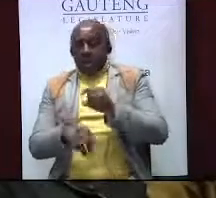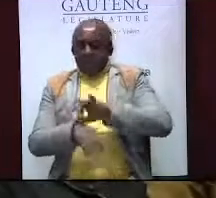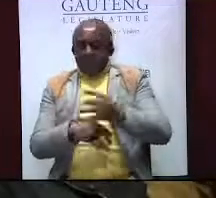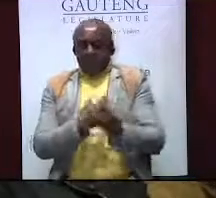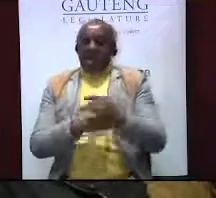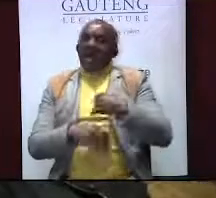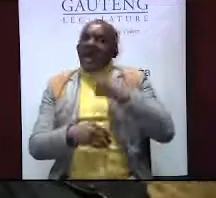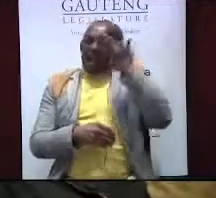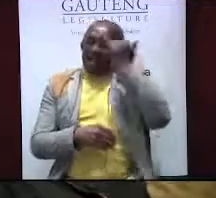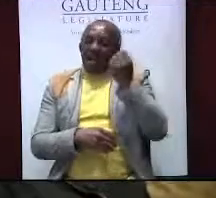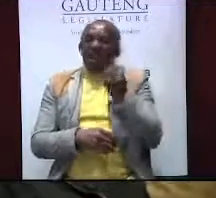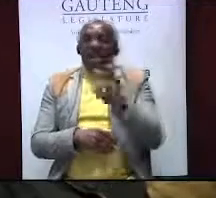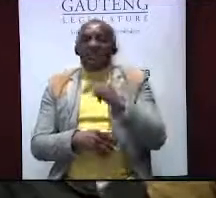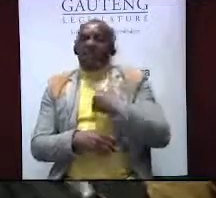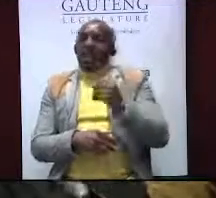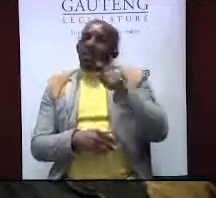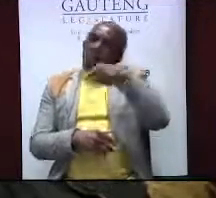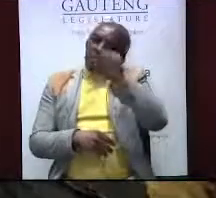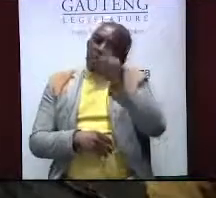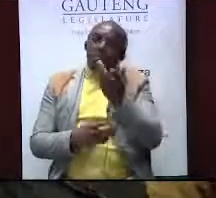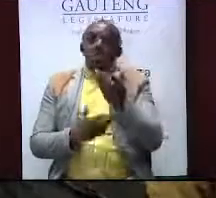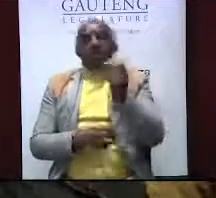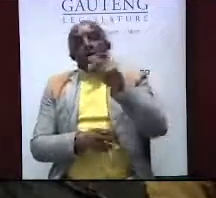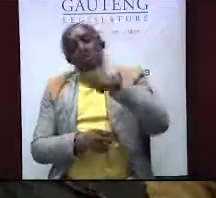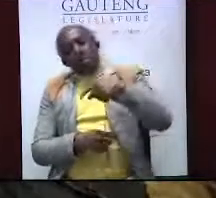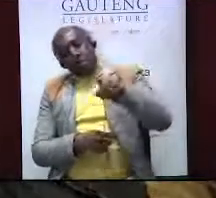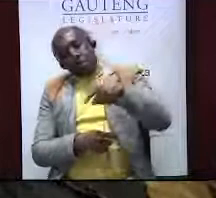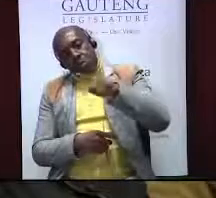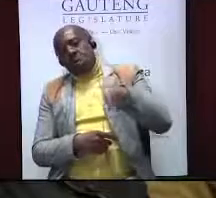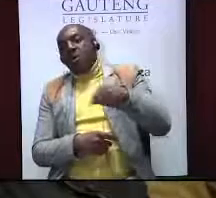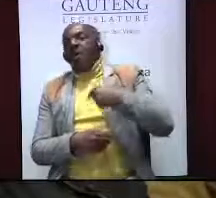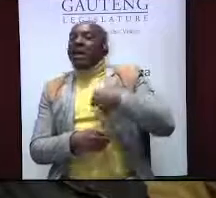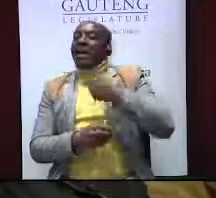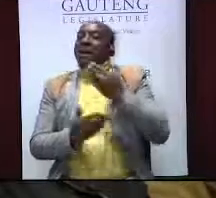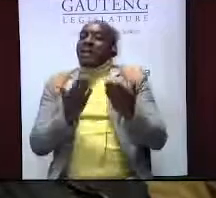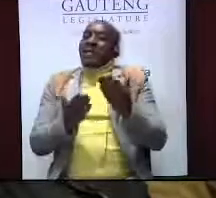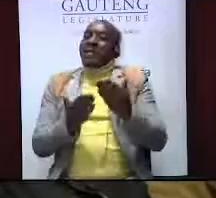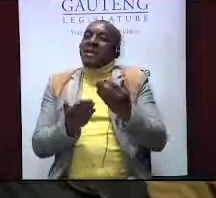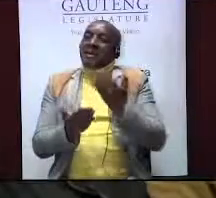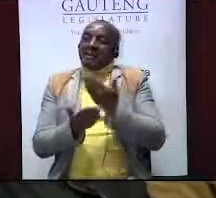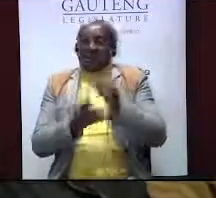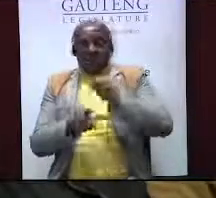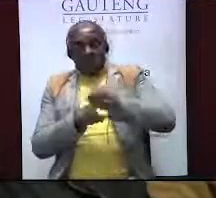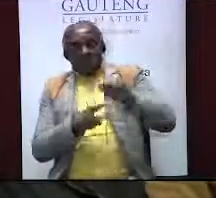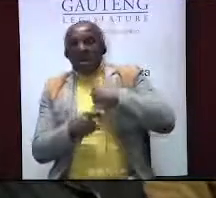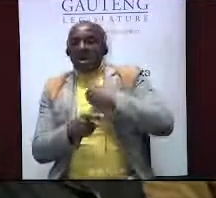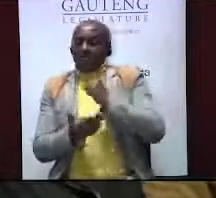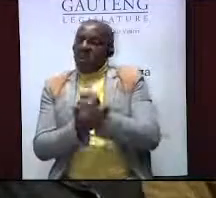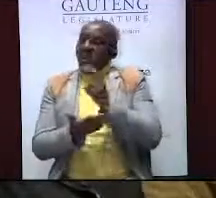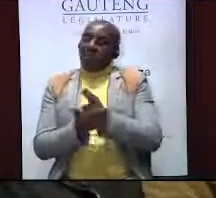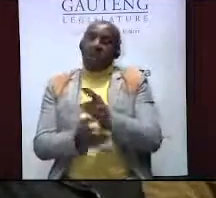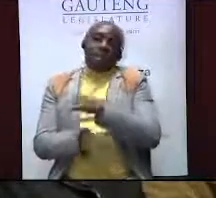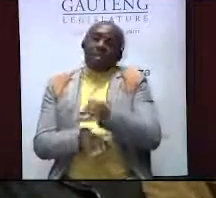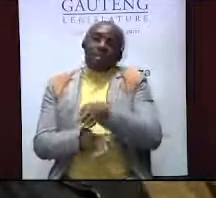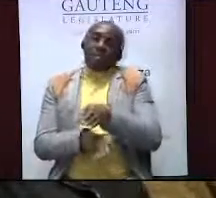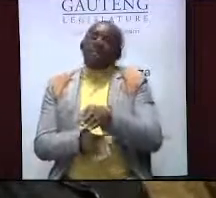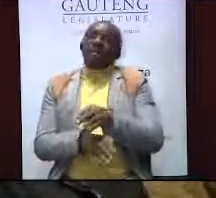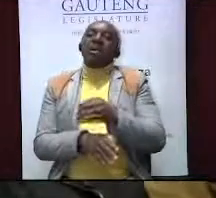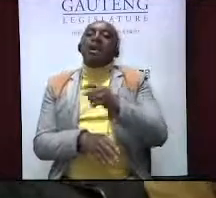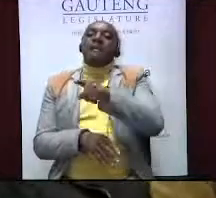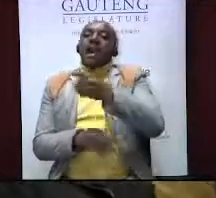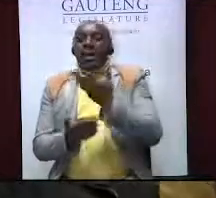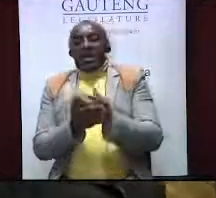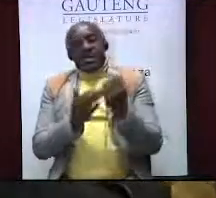gore ke right e ke tla mo re wrong e ke tla nna fela go no re bontsha fela ai gore ba re trainer be di social worker awwa go no re guide fela